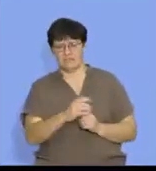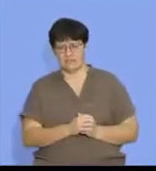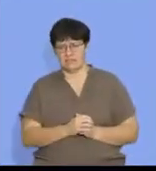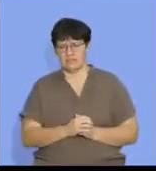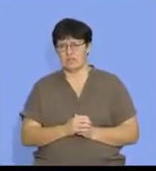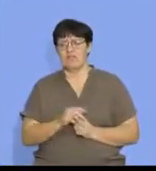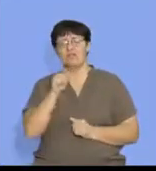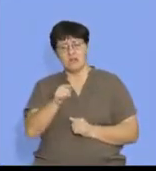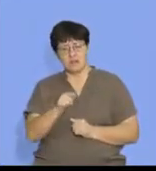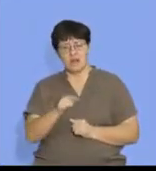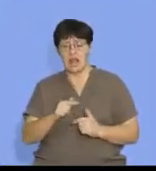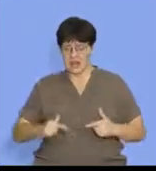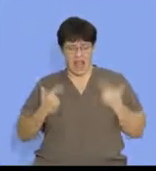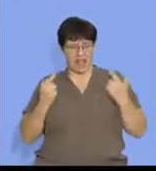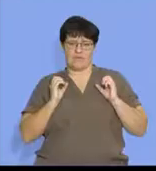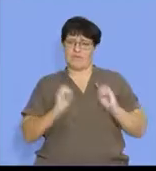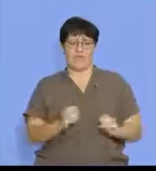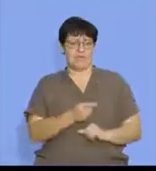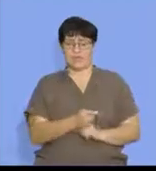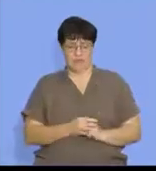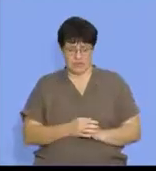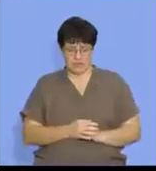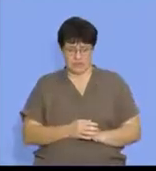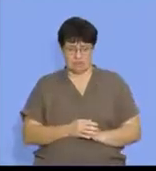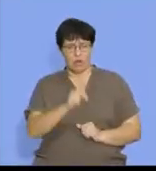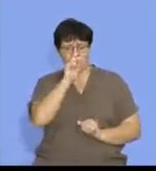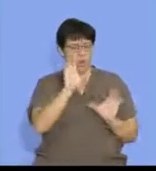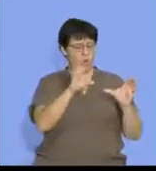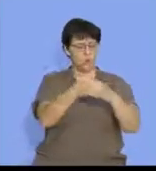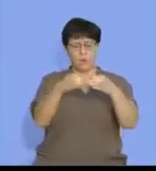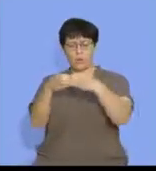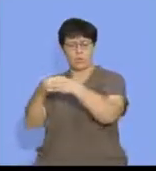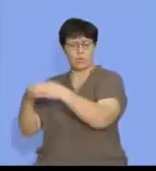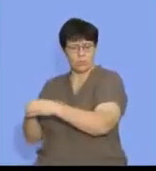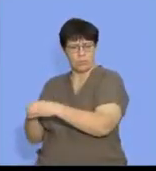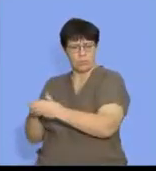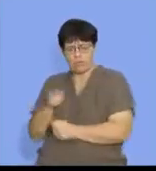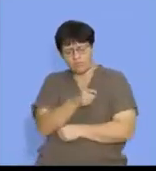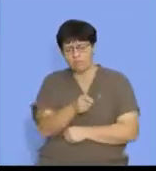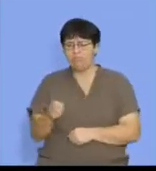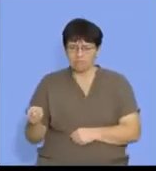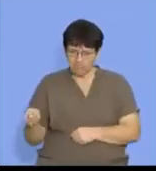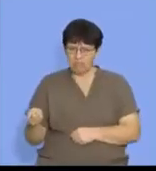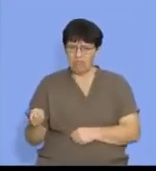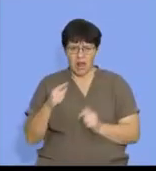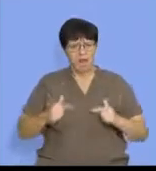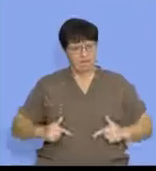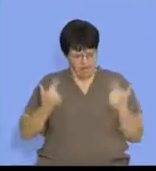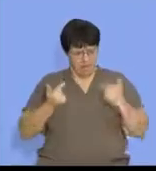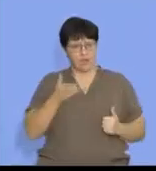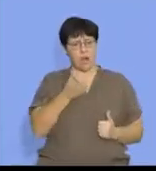viruses are said to be non-living. And when we look at the kingdoms, right, our kingdom, we classify all